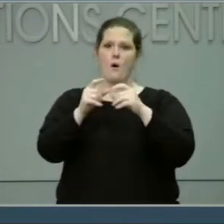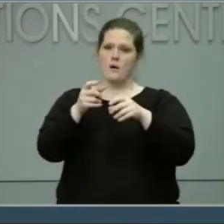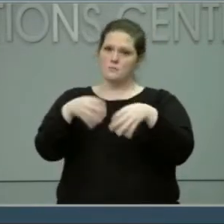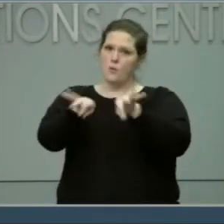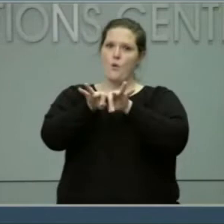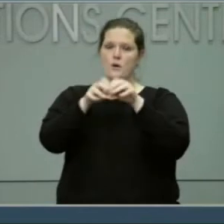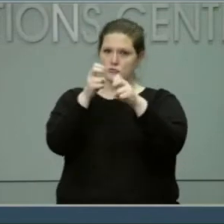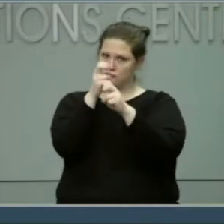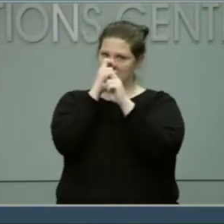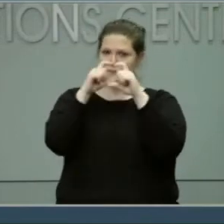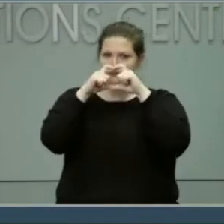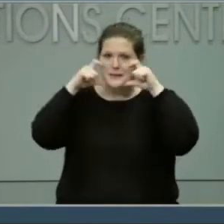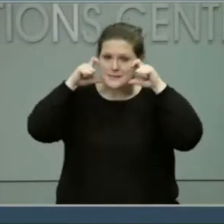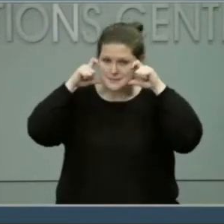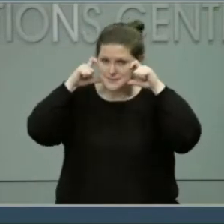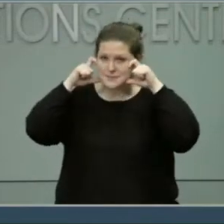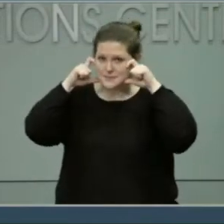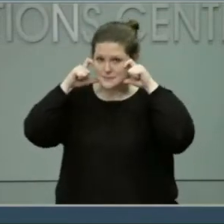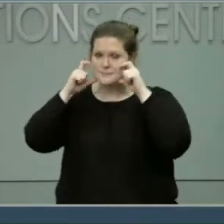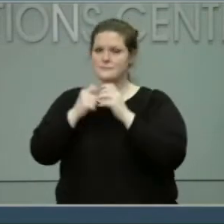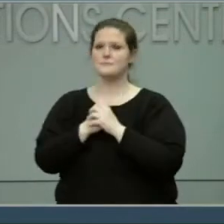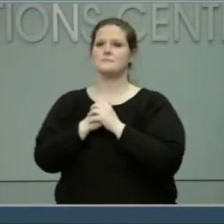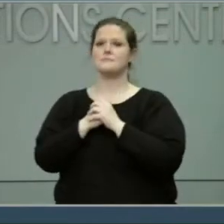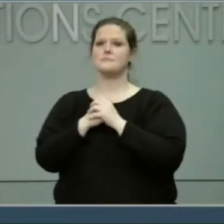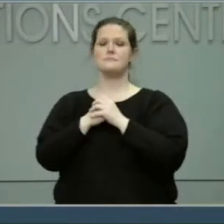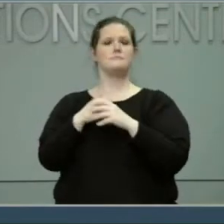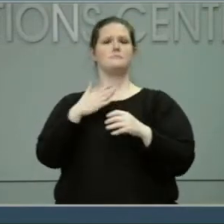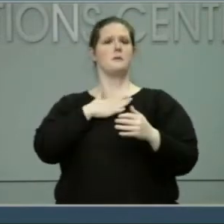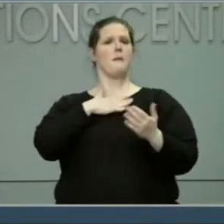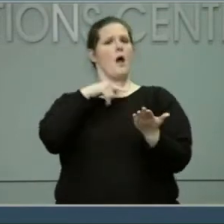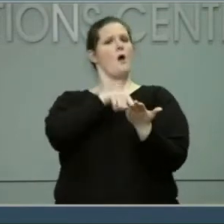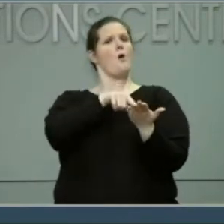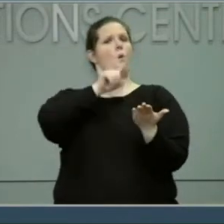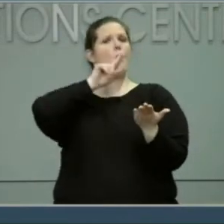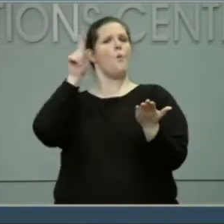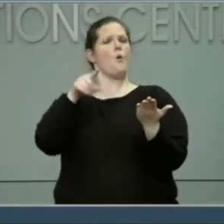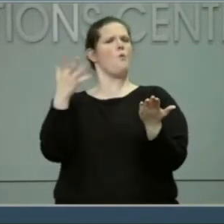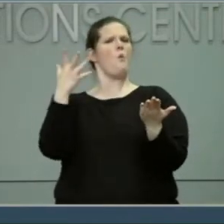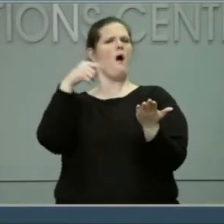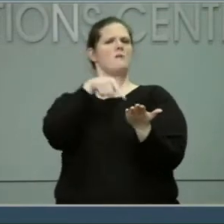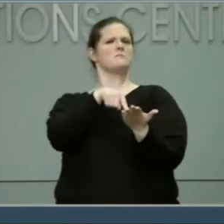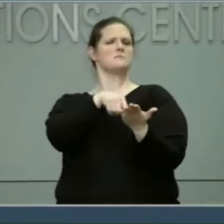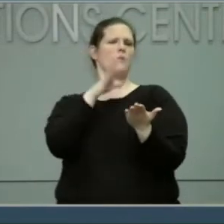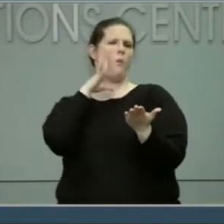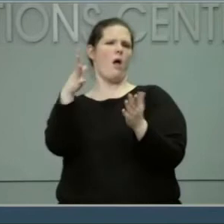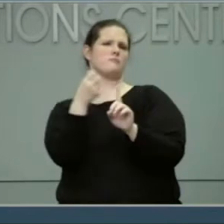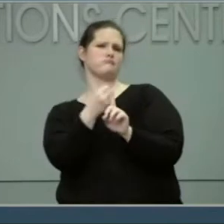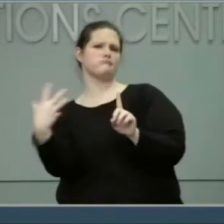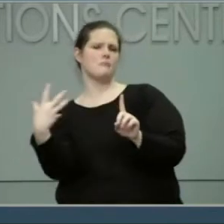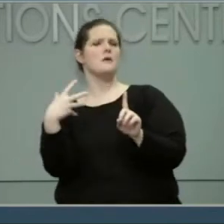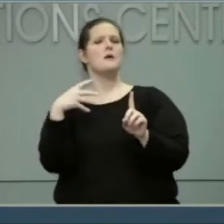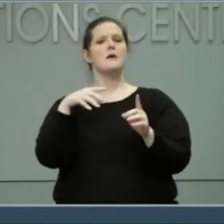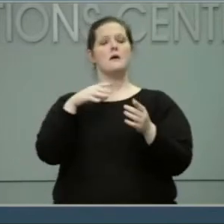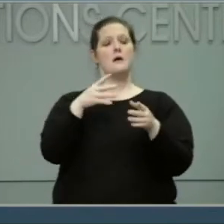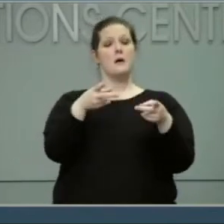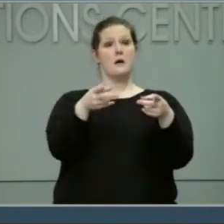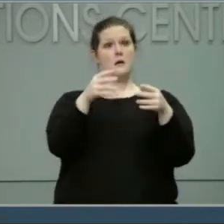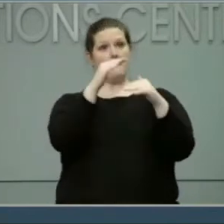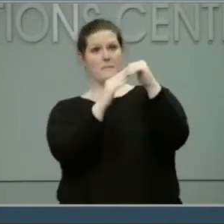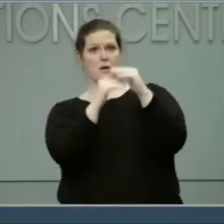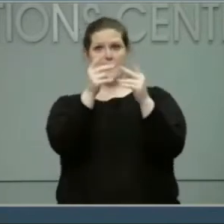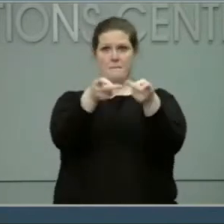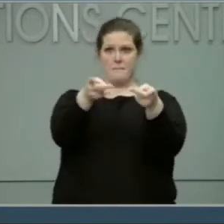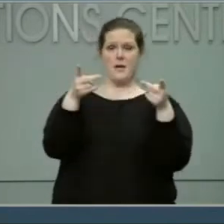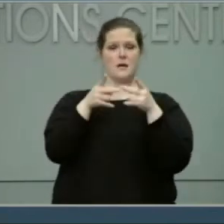This order will increase maximum occupancy limits in several areas. But importantly, masks